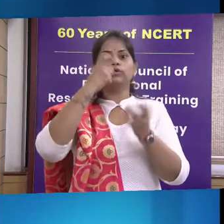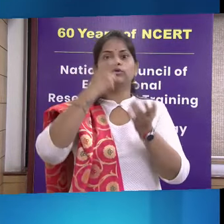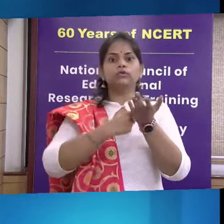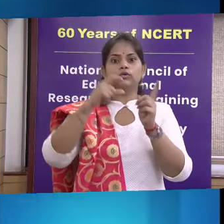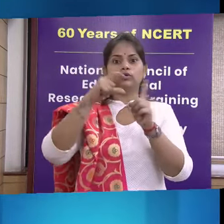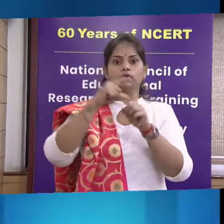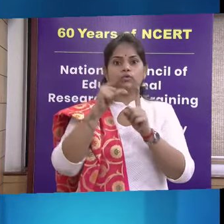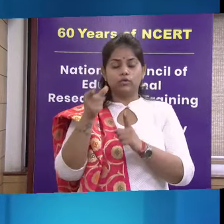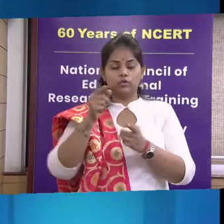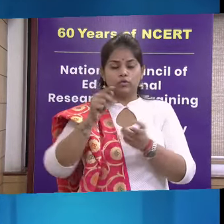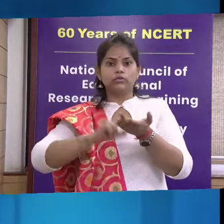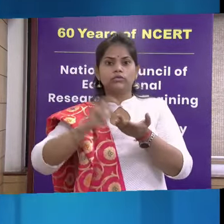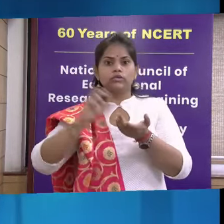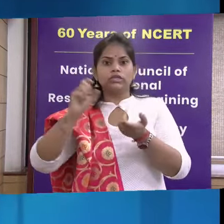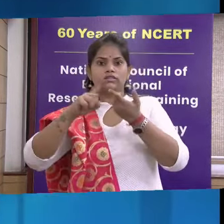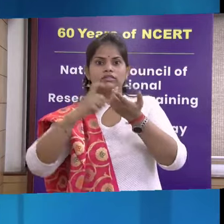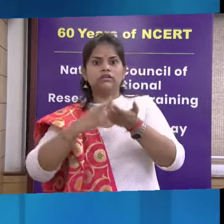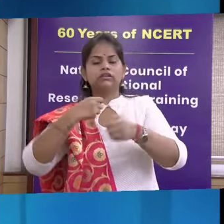NCERT.